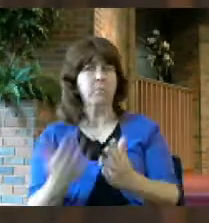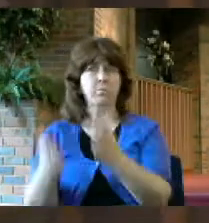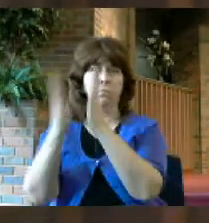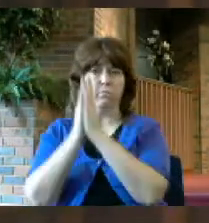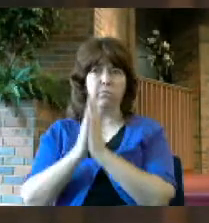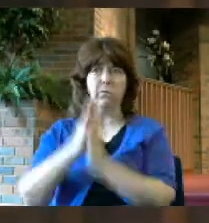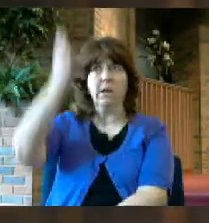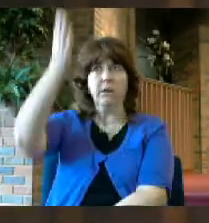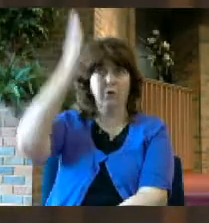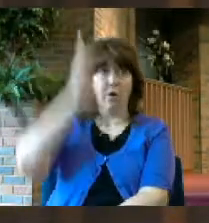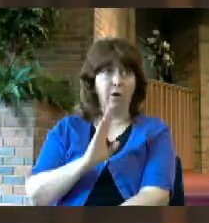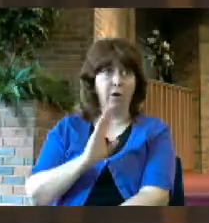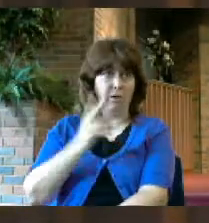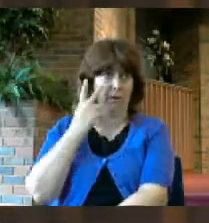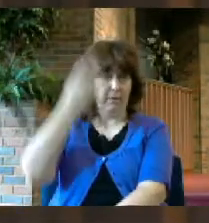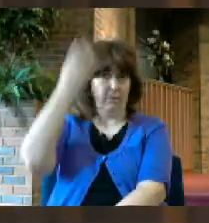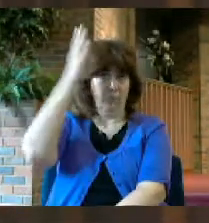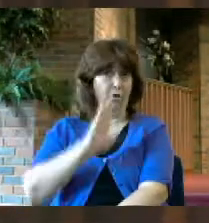our venture."